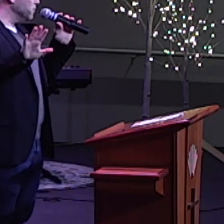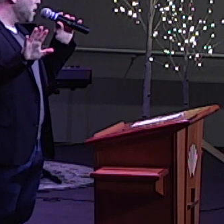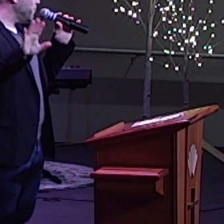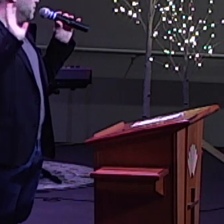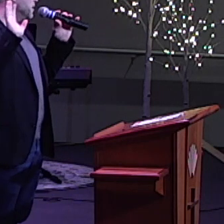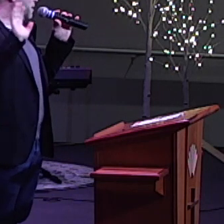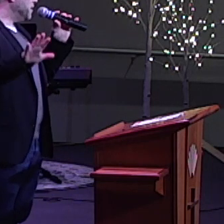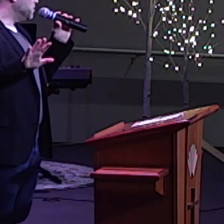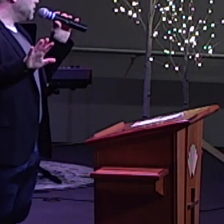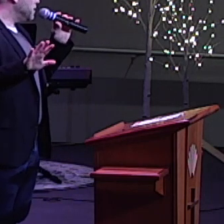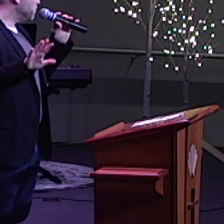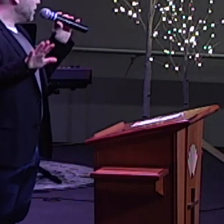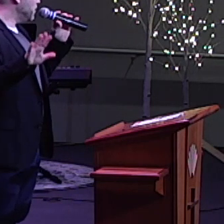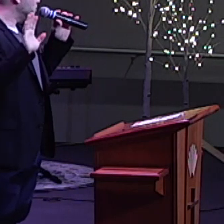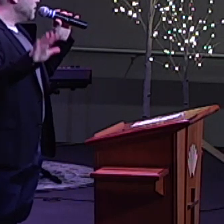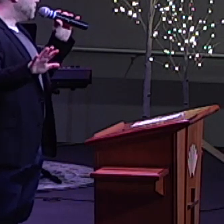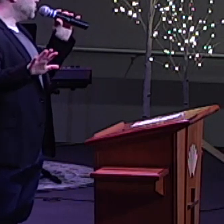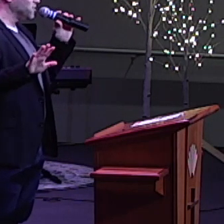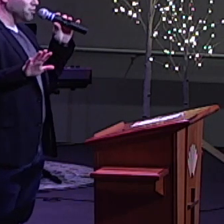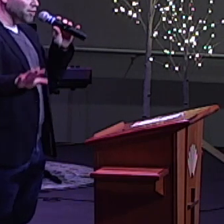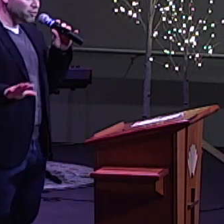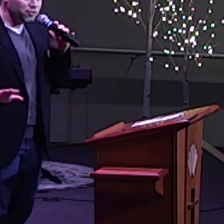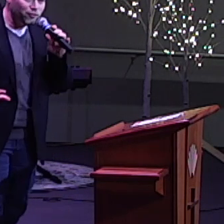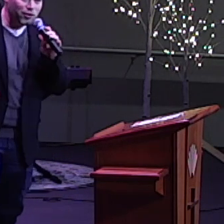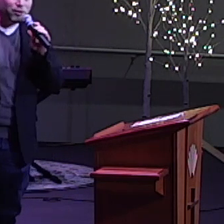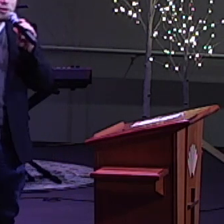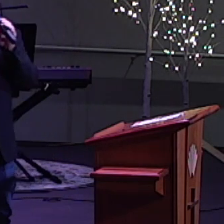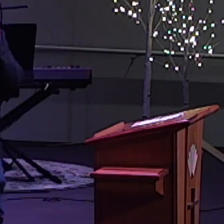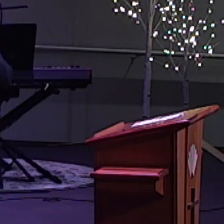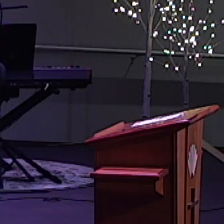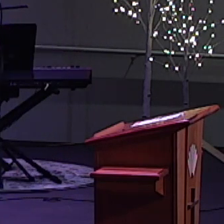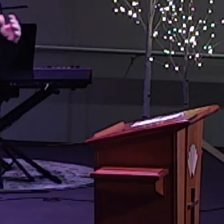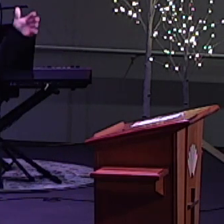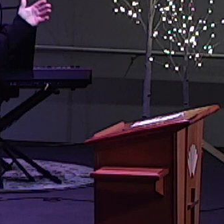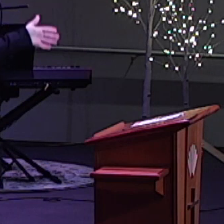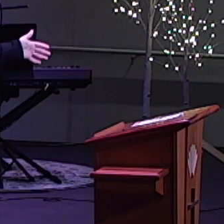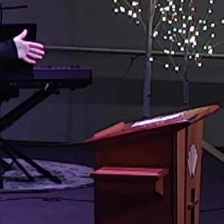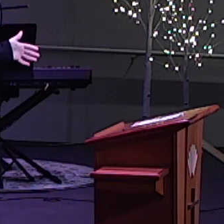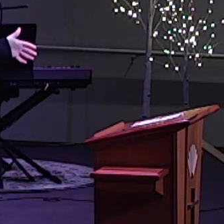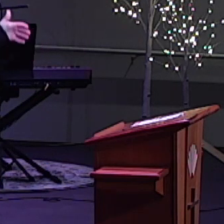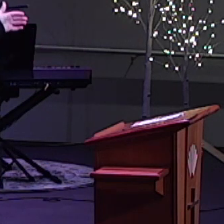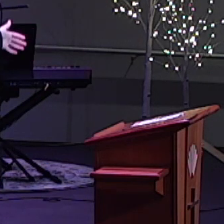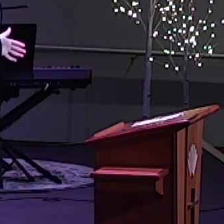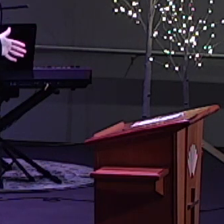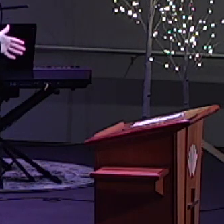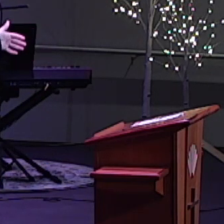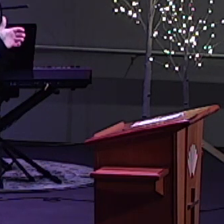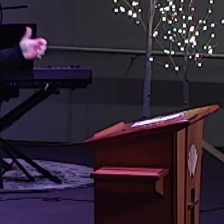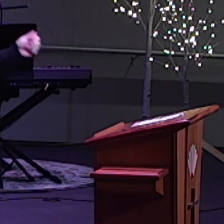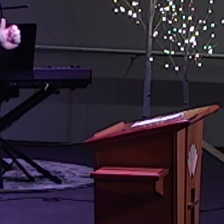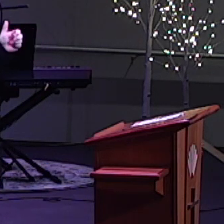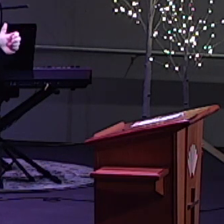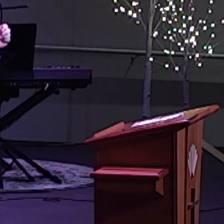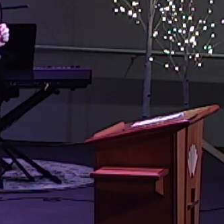be peeled off, not meant to be played with, but just as a resource for you, if giving online would be a help to you.